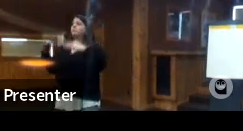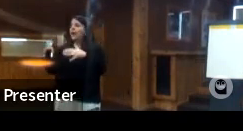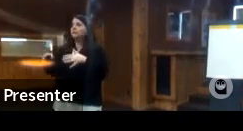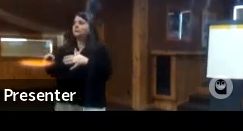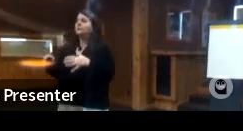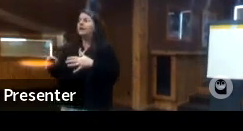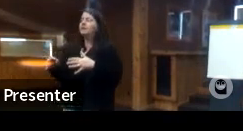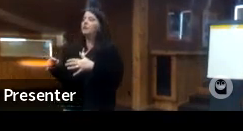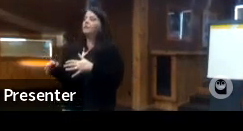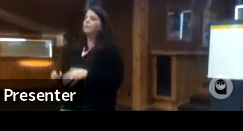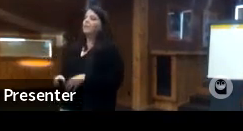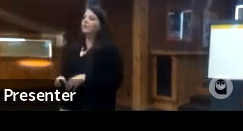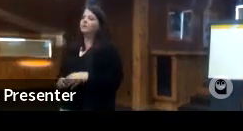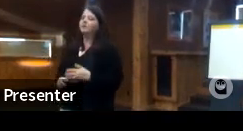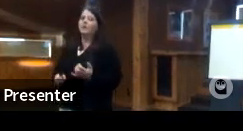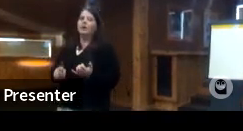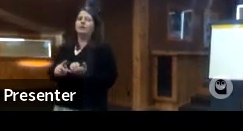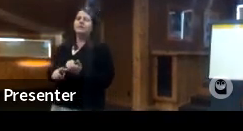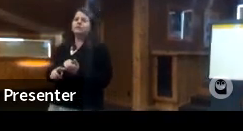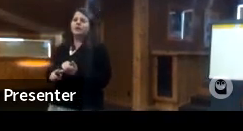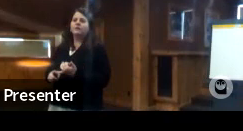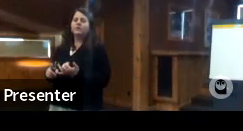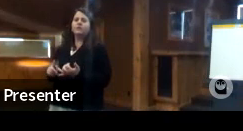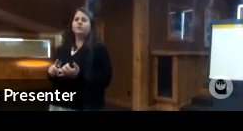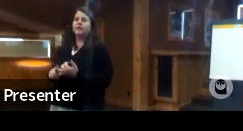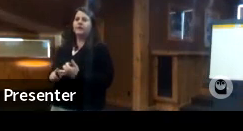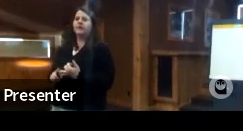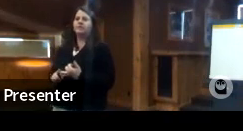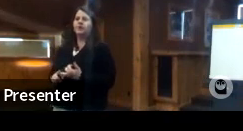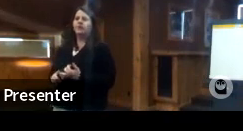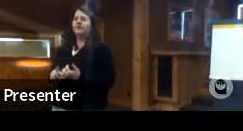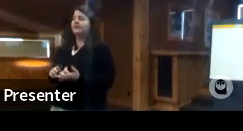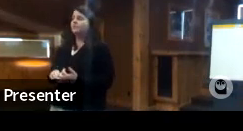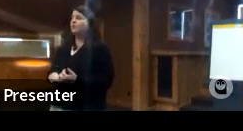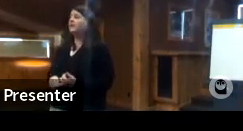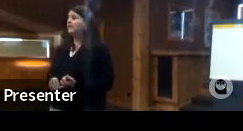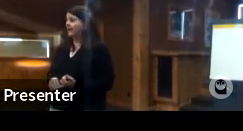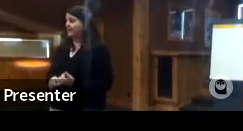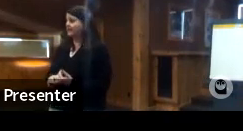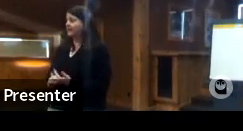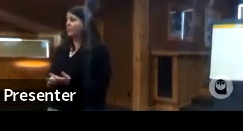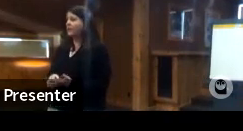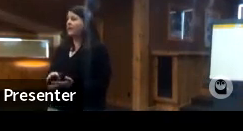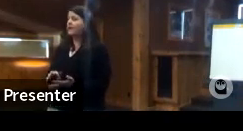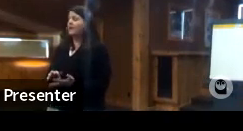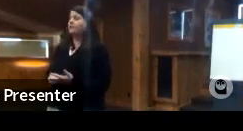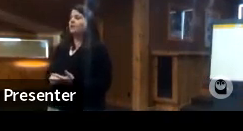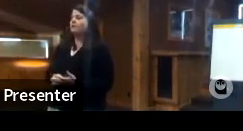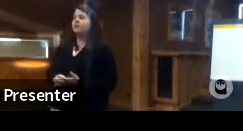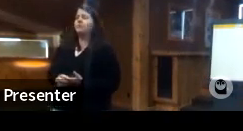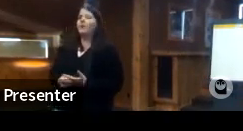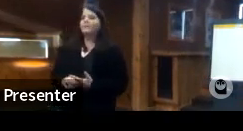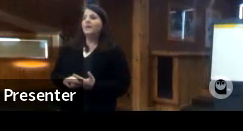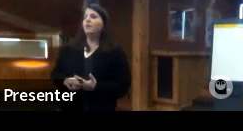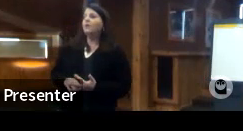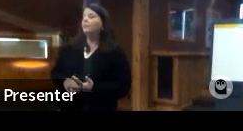But as far as practical life scenario barriers, these child issues and financial barriers and explaining that, you know, when I train